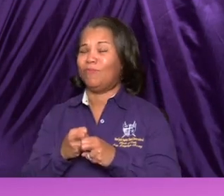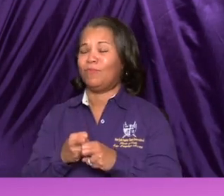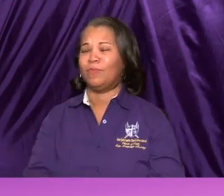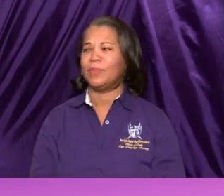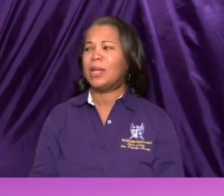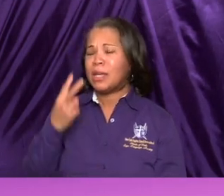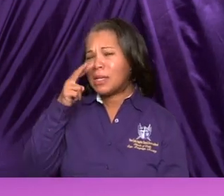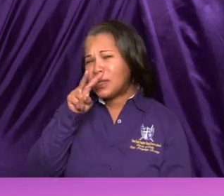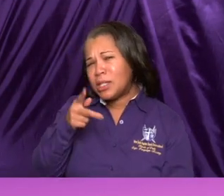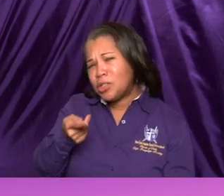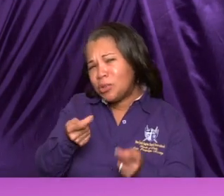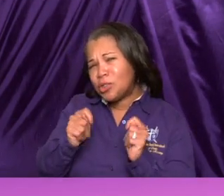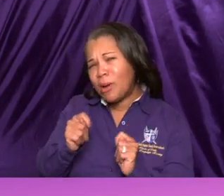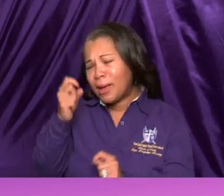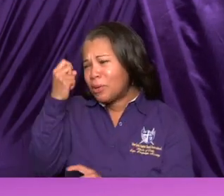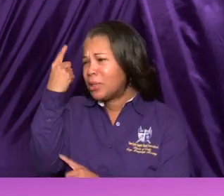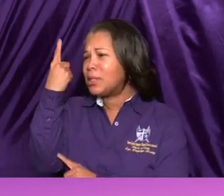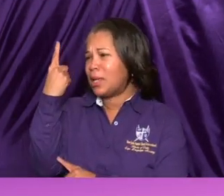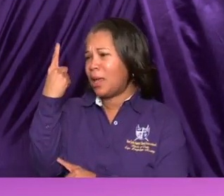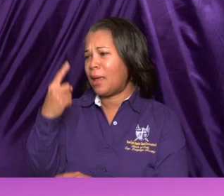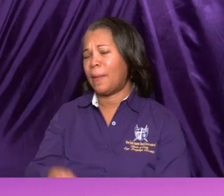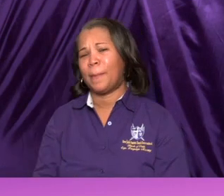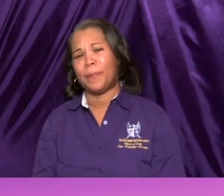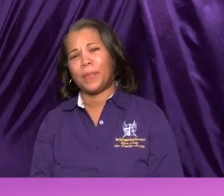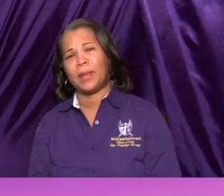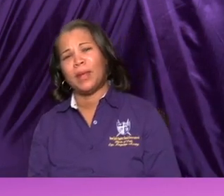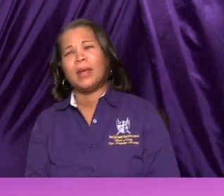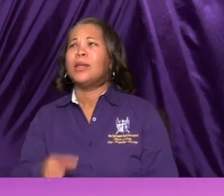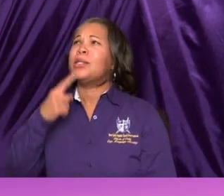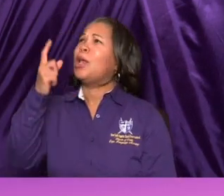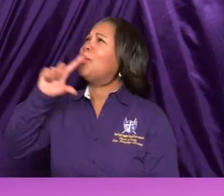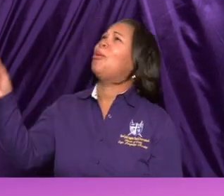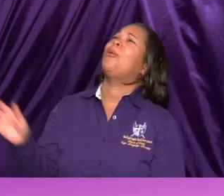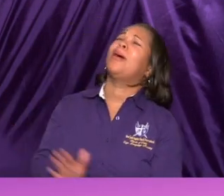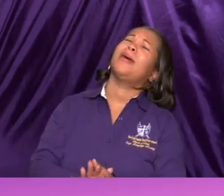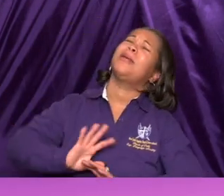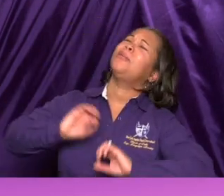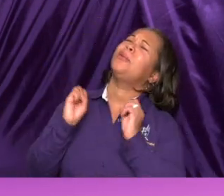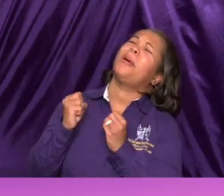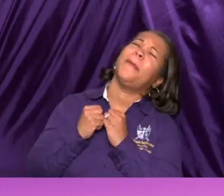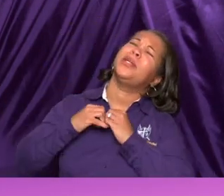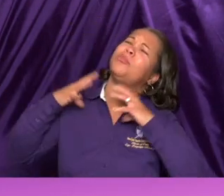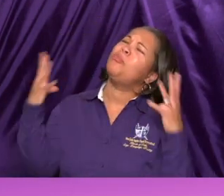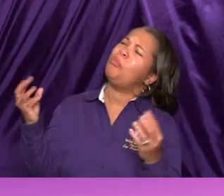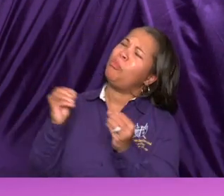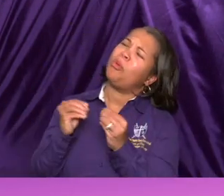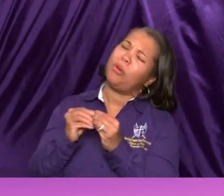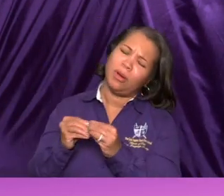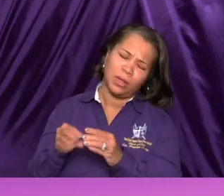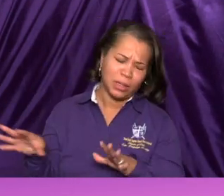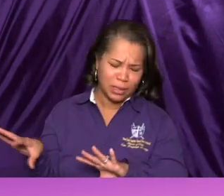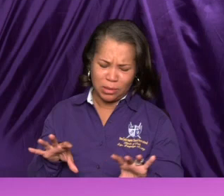He sees you trying to figure out, and you say, Lord, I don't know how much more I can take.